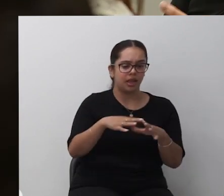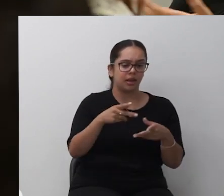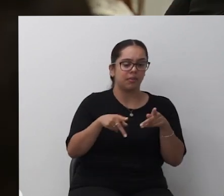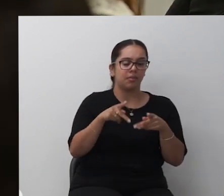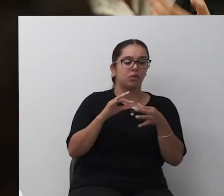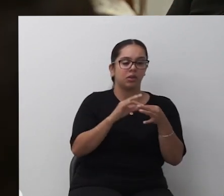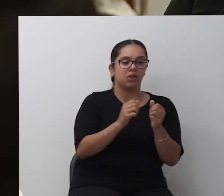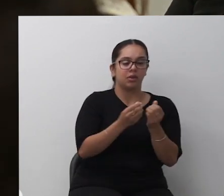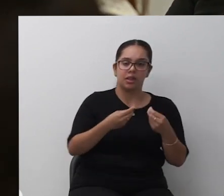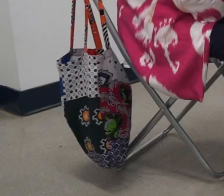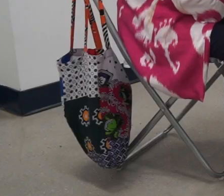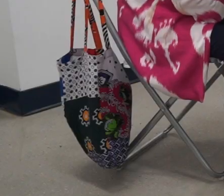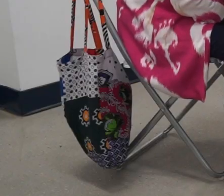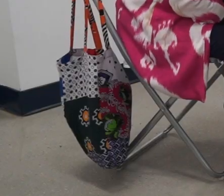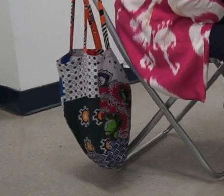nations per se, or like, I don't